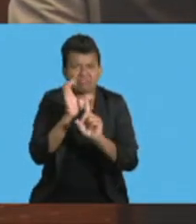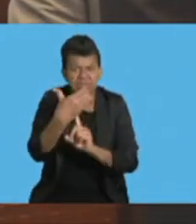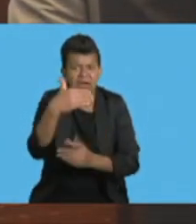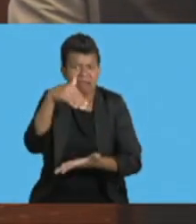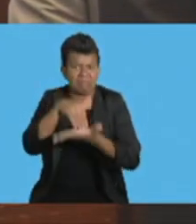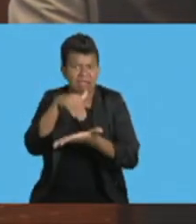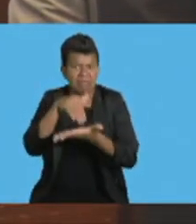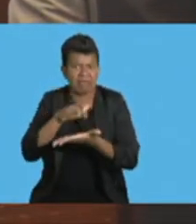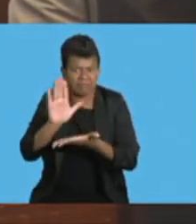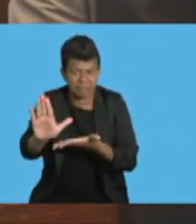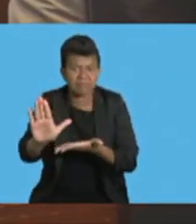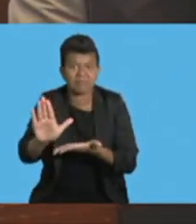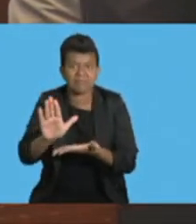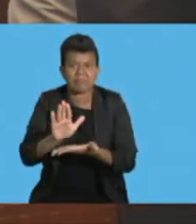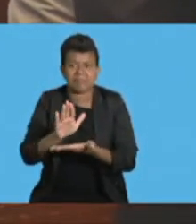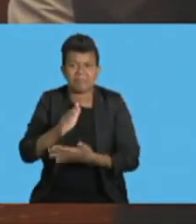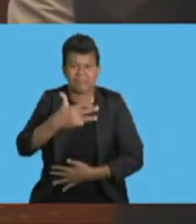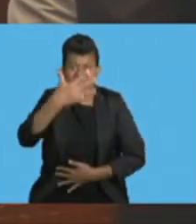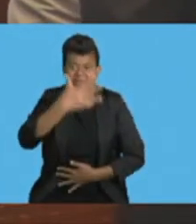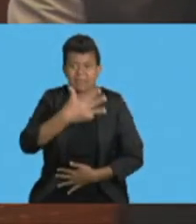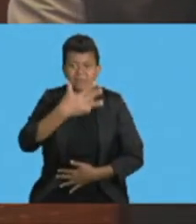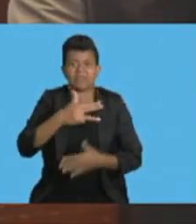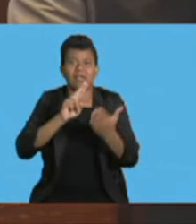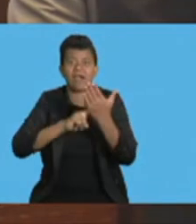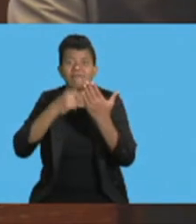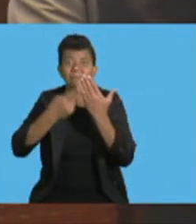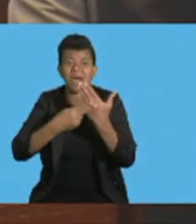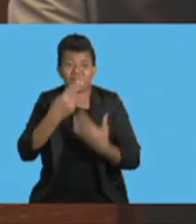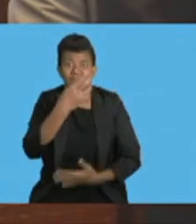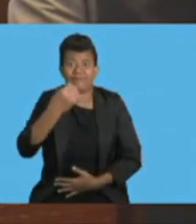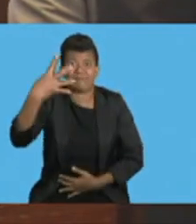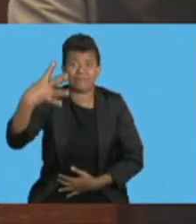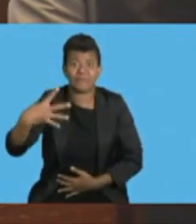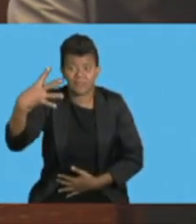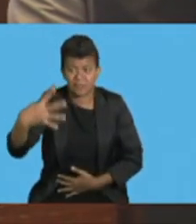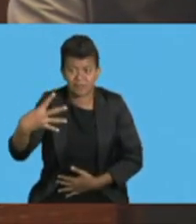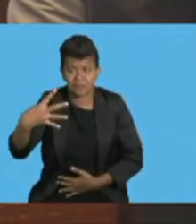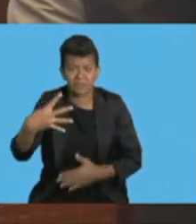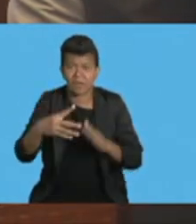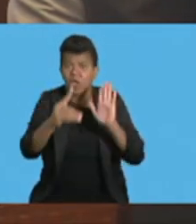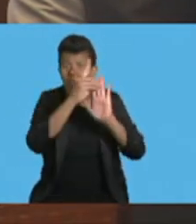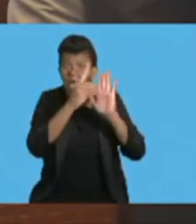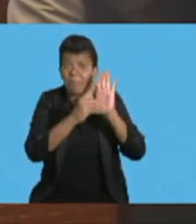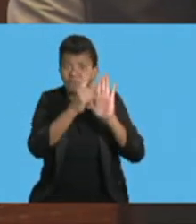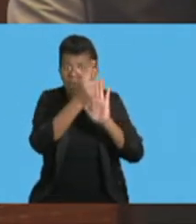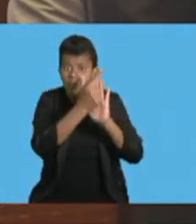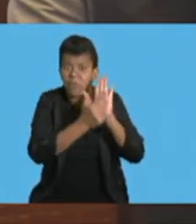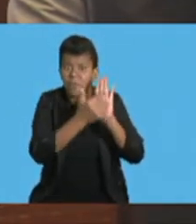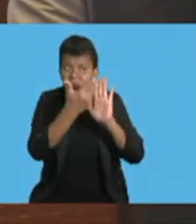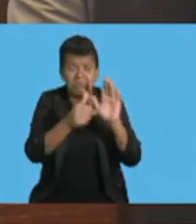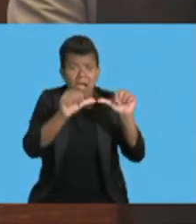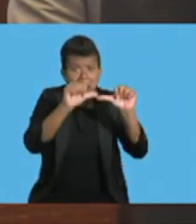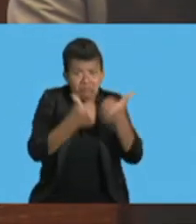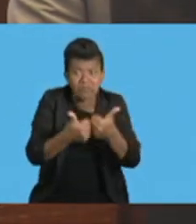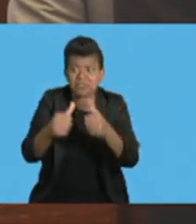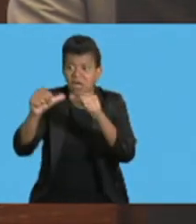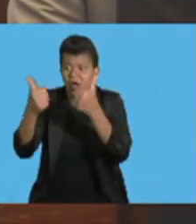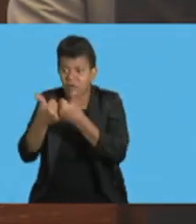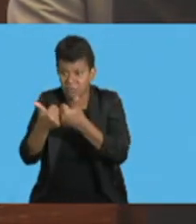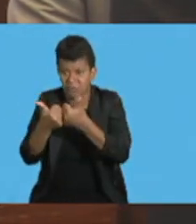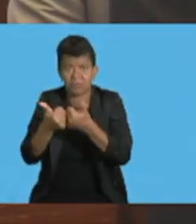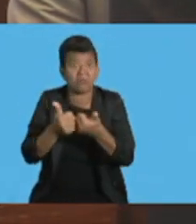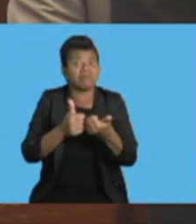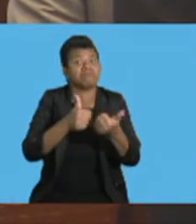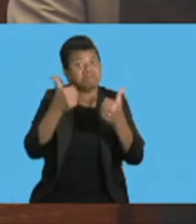Consequently, on the 19th of November 2014, a diplomatic agreement through a Memorandum of Understanding was signed between the Indian government and the Fijian